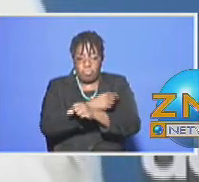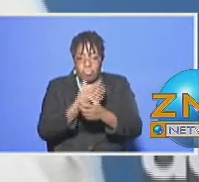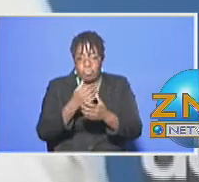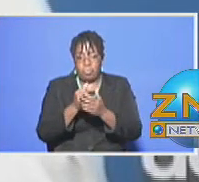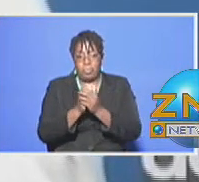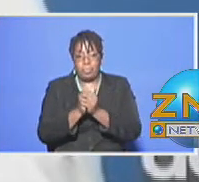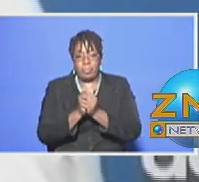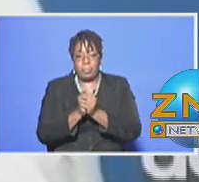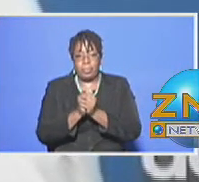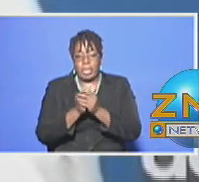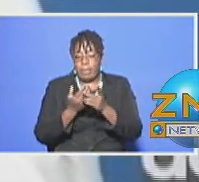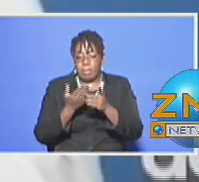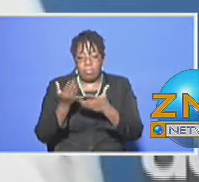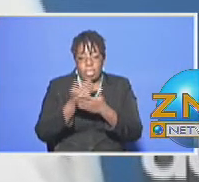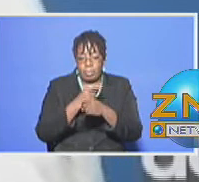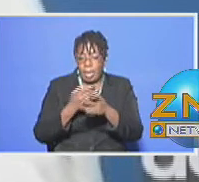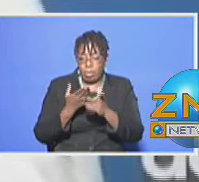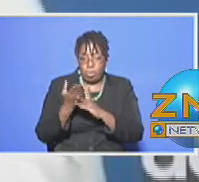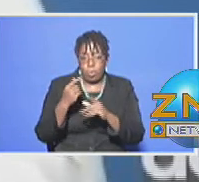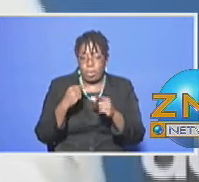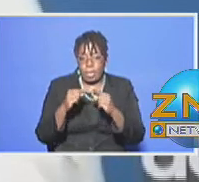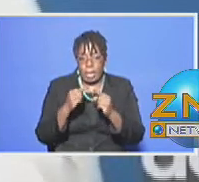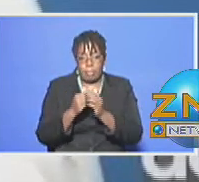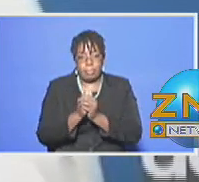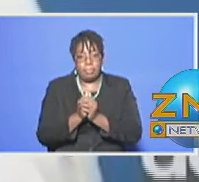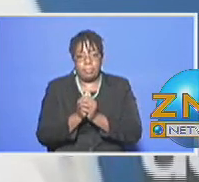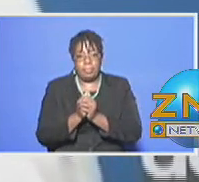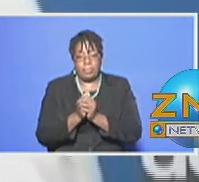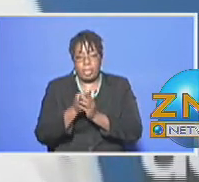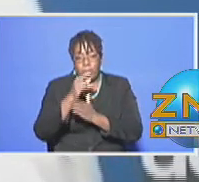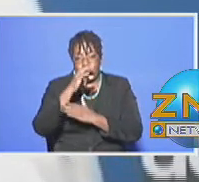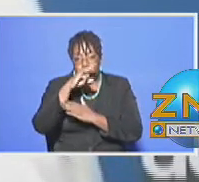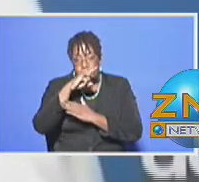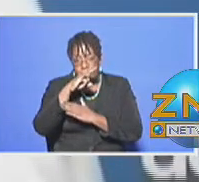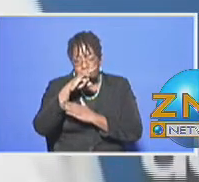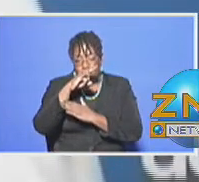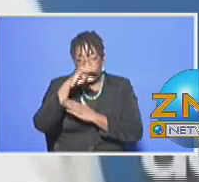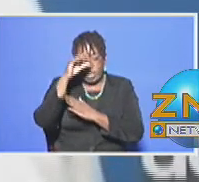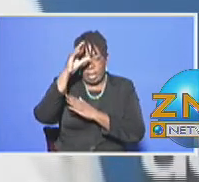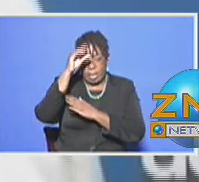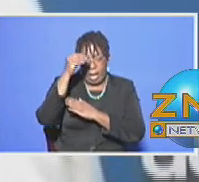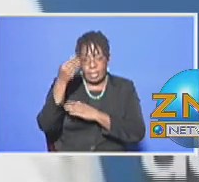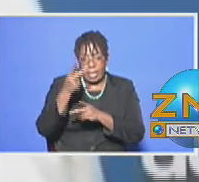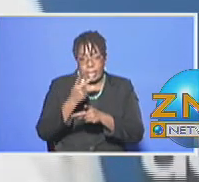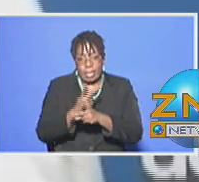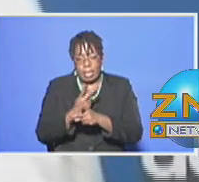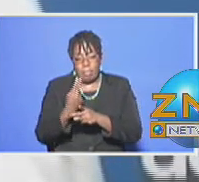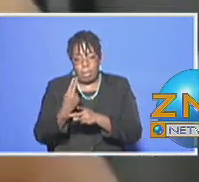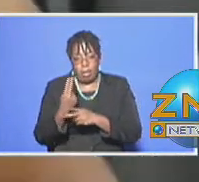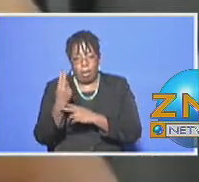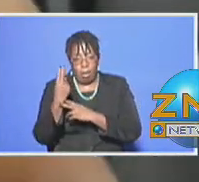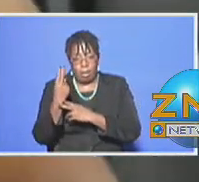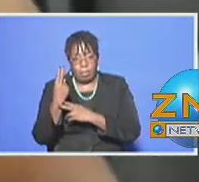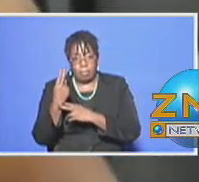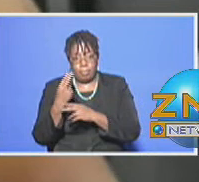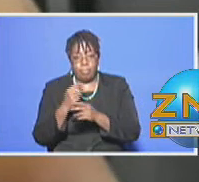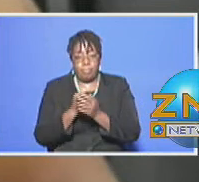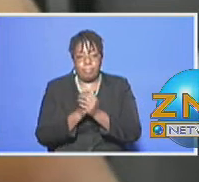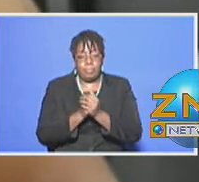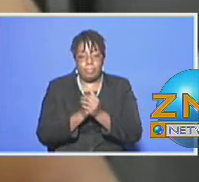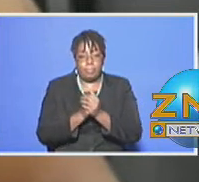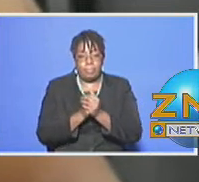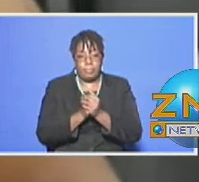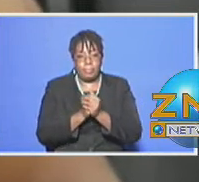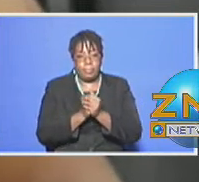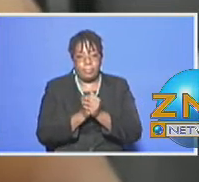on the way to the game. I'm having a lot of fun because my guys in there, they keep me level. And, they keep me intent with it. In more basketball news,